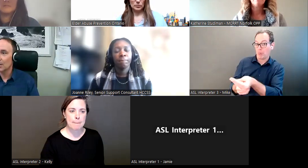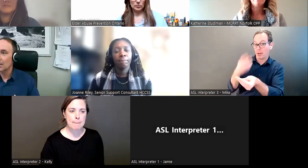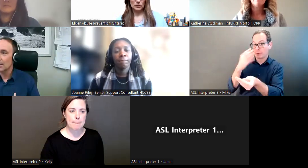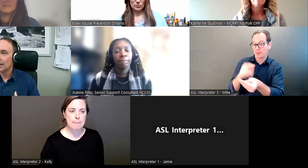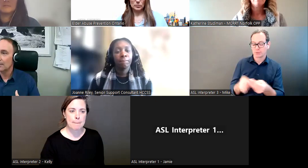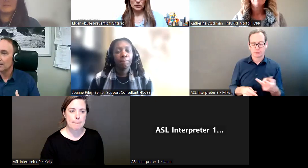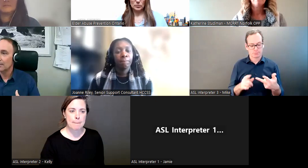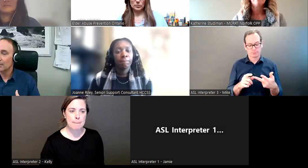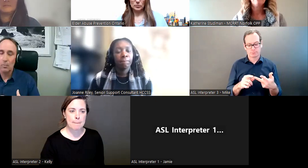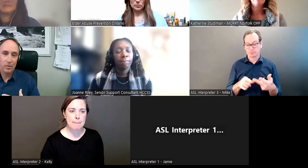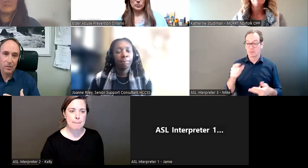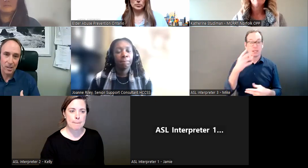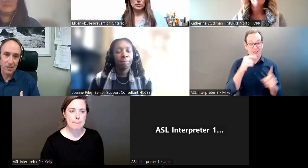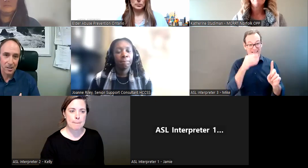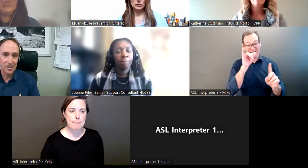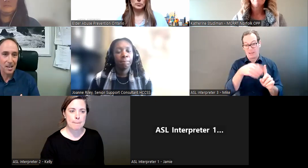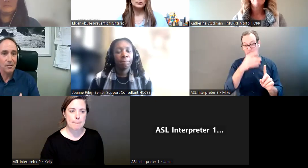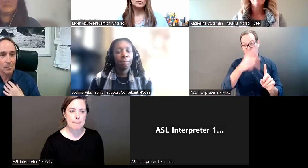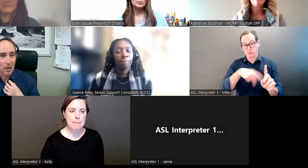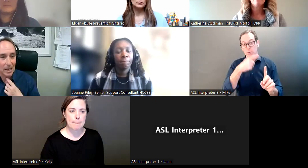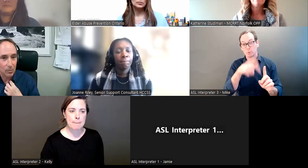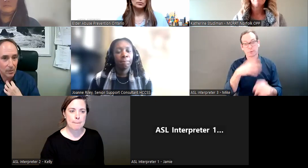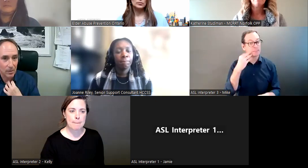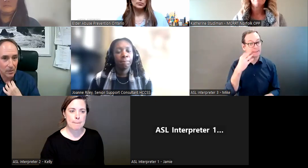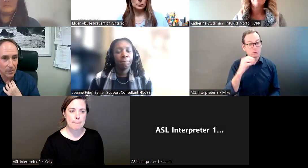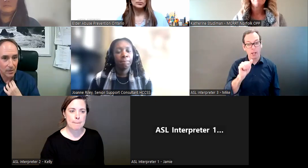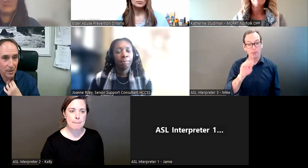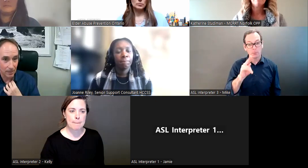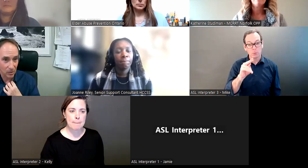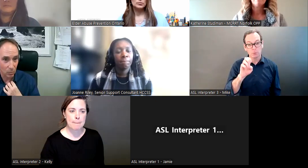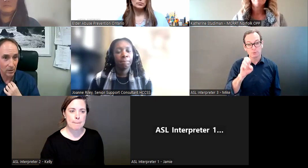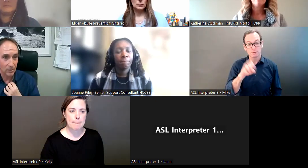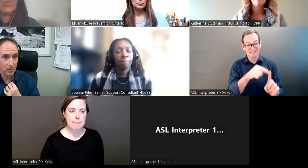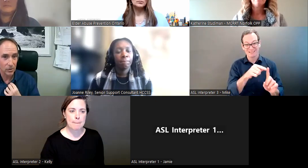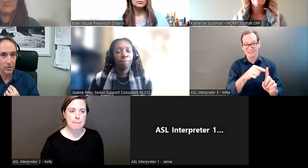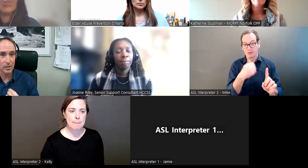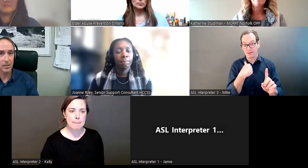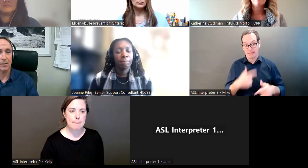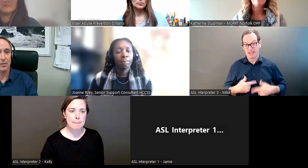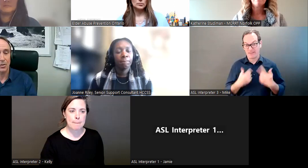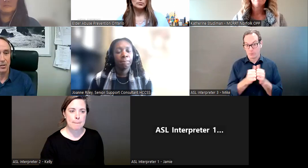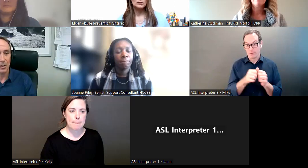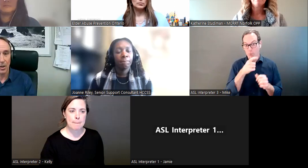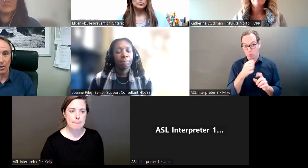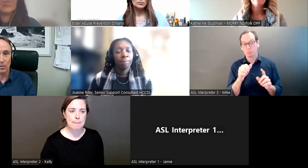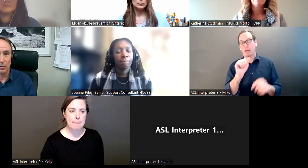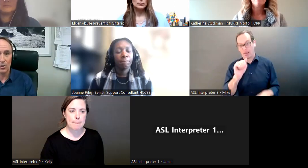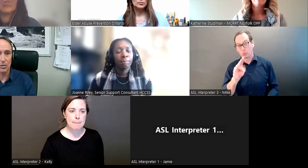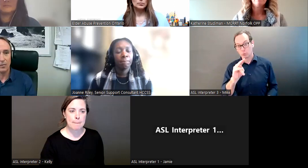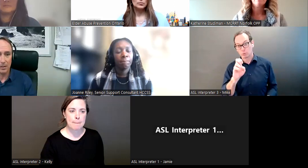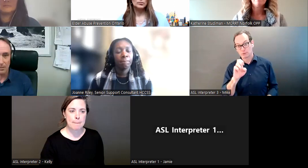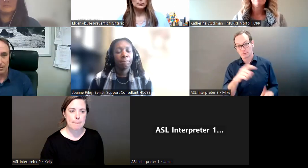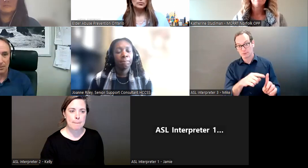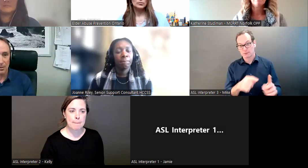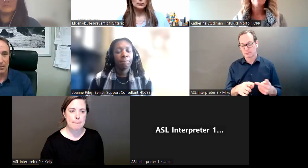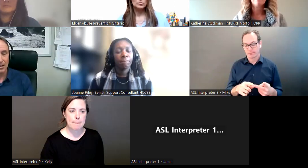abuser? We will discuss a safety plan with them as well during the call to ensure